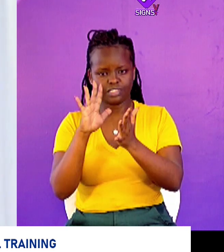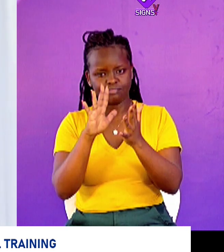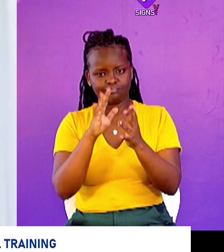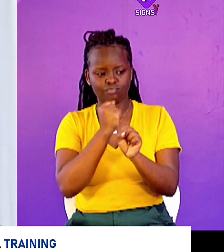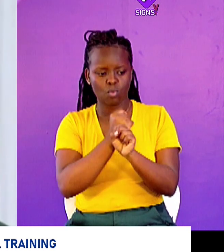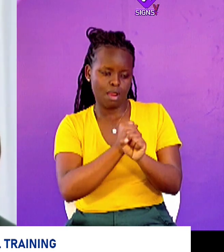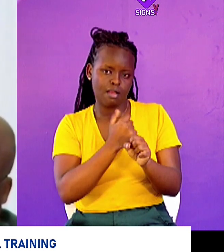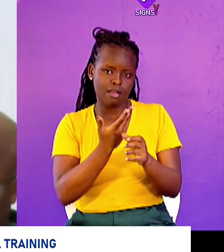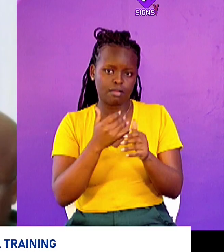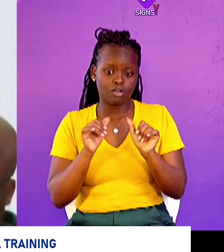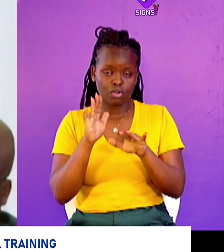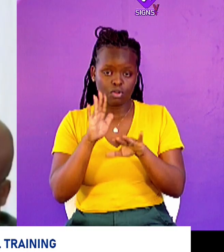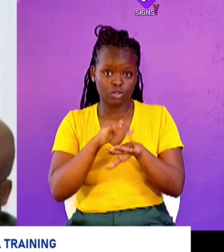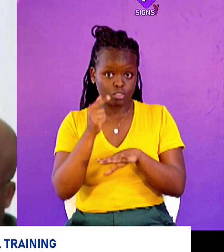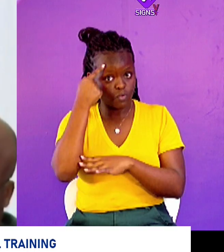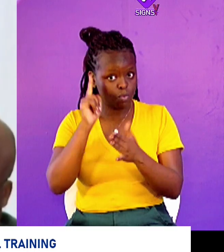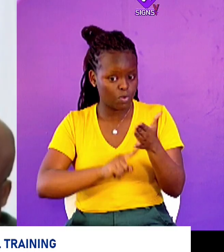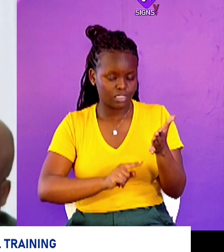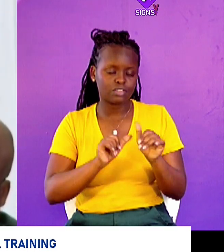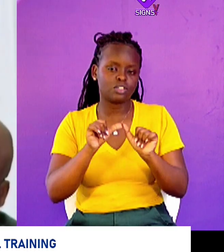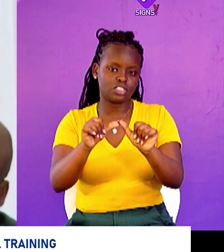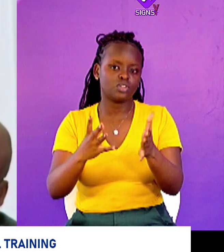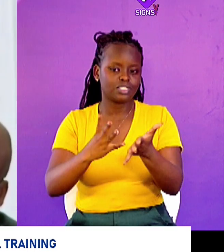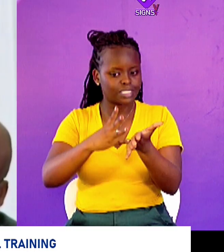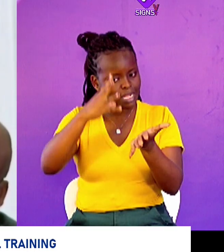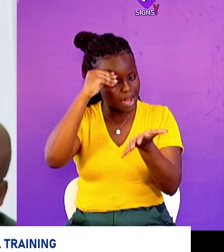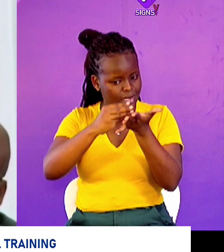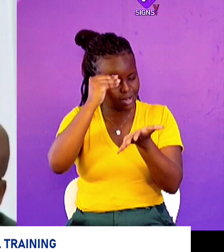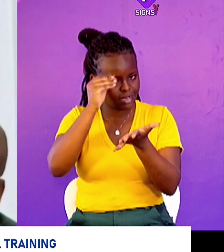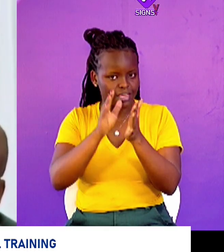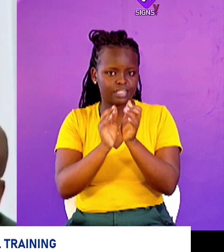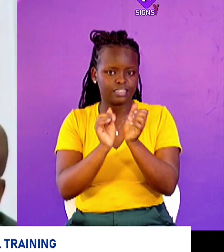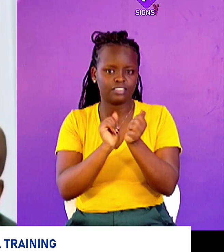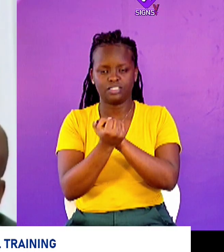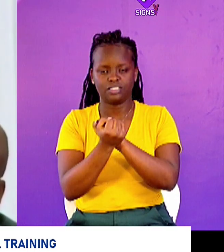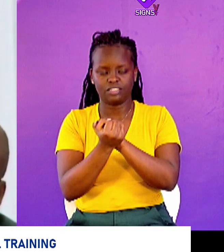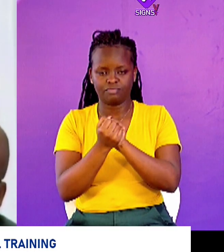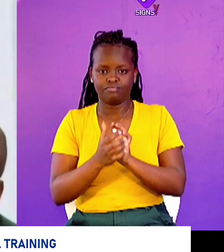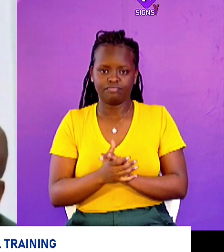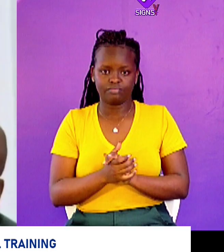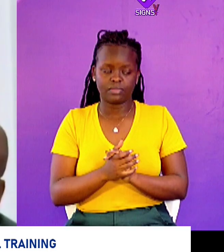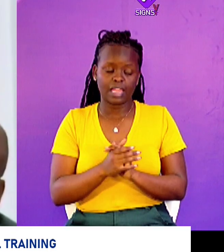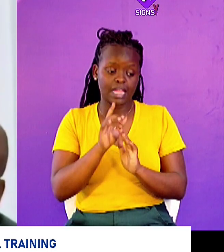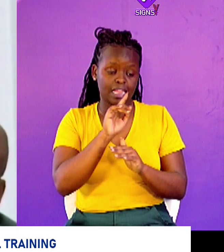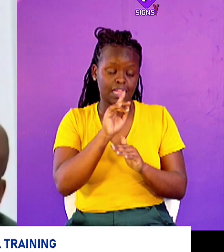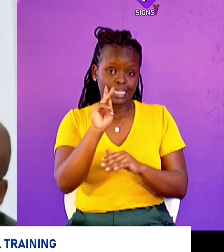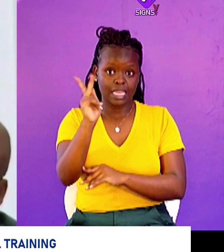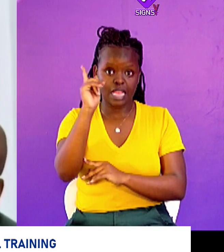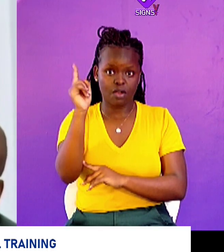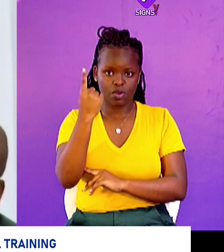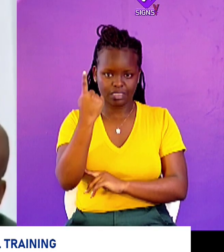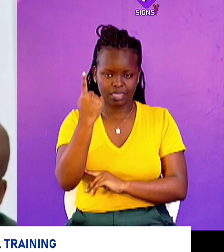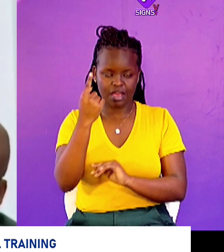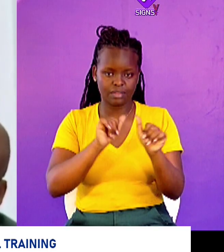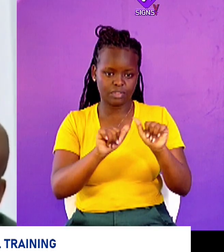for continuous learning and adoption. It is with this realization that the Kenya Kwanza administration, right at